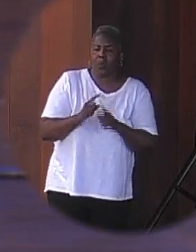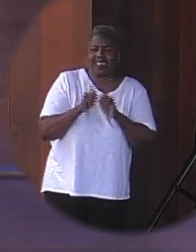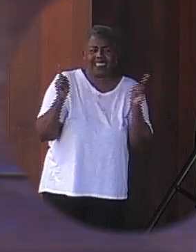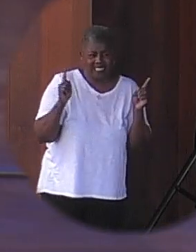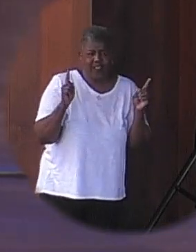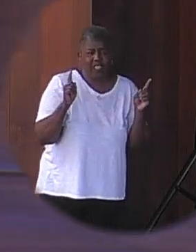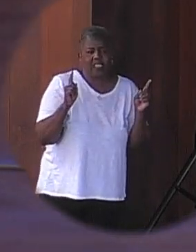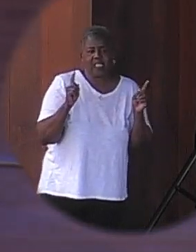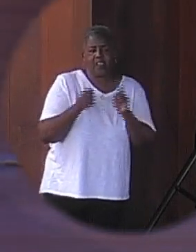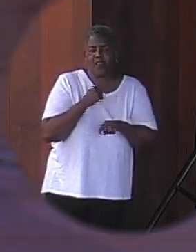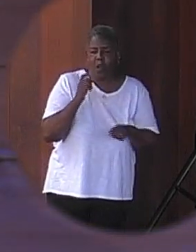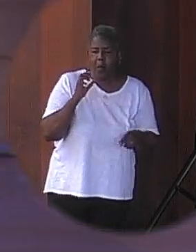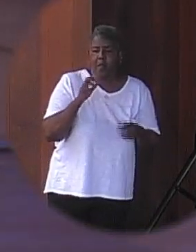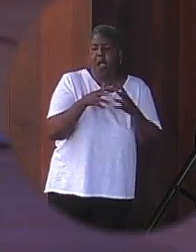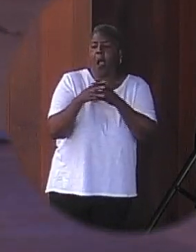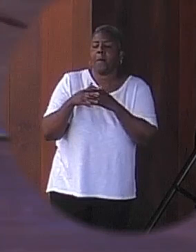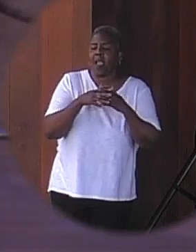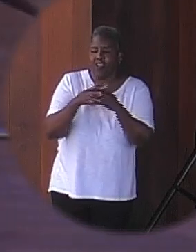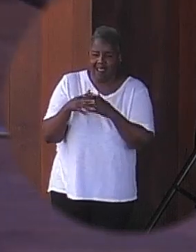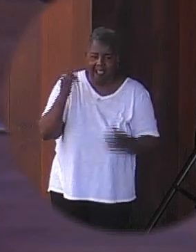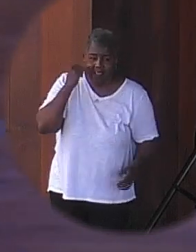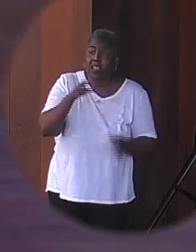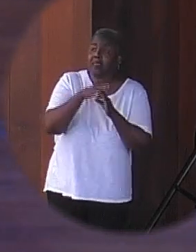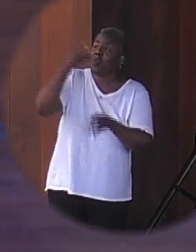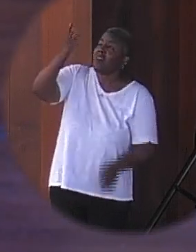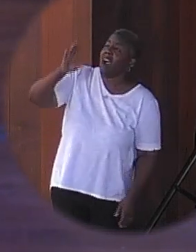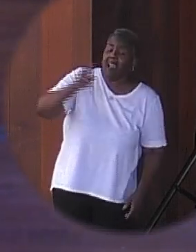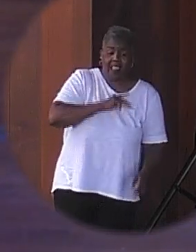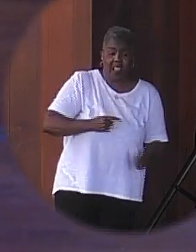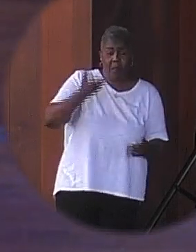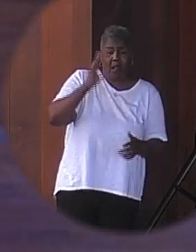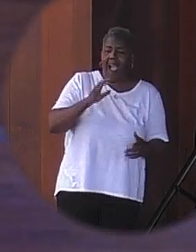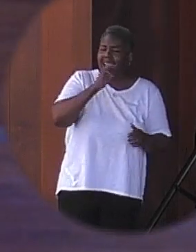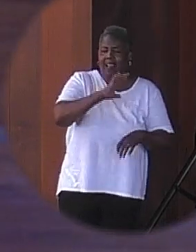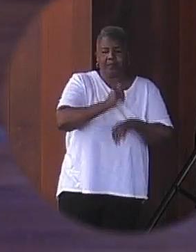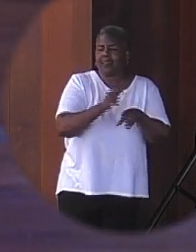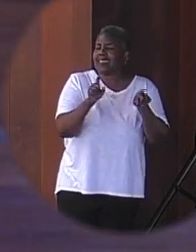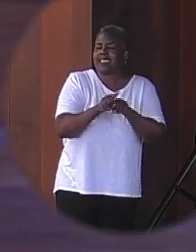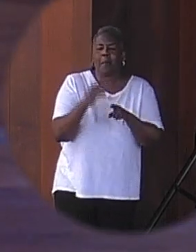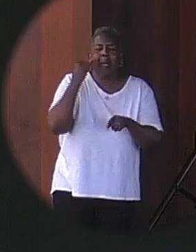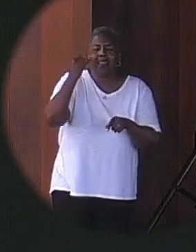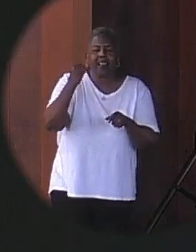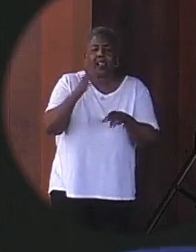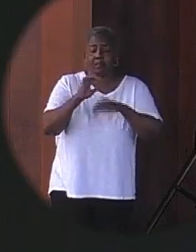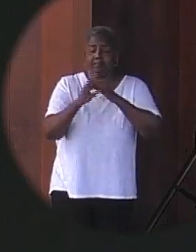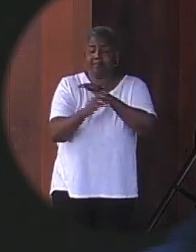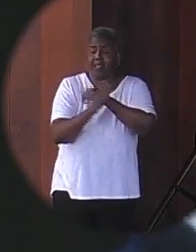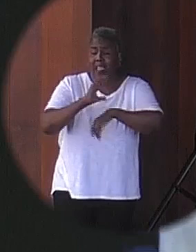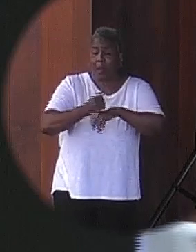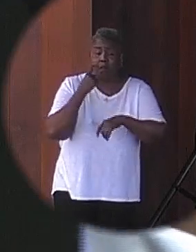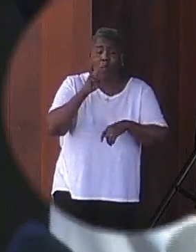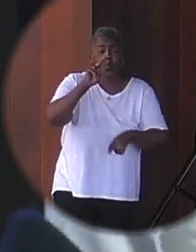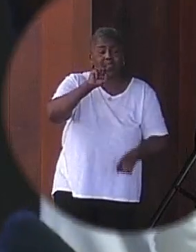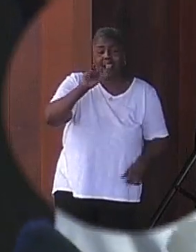than capitalism. The Spirit of God and the kingdom of God is not built on the same principles of the founding of the United